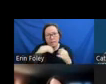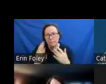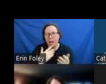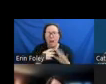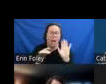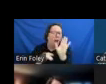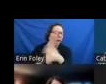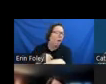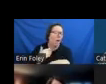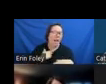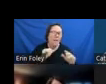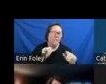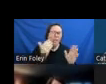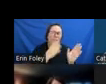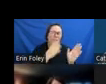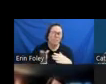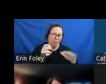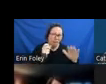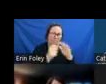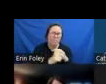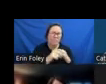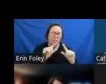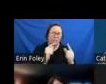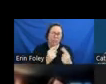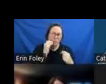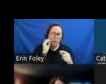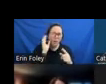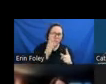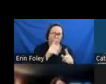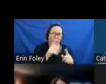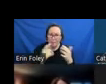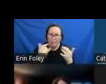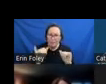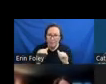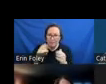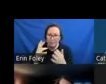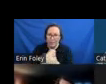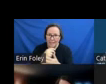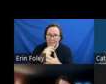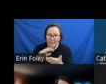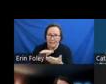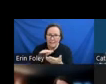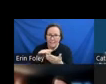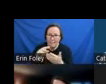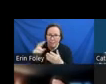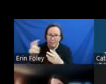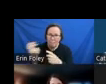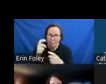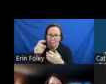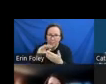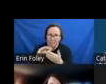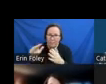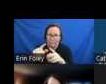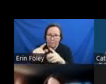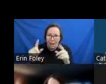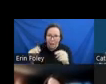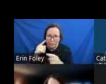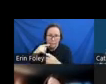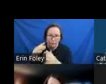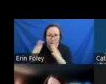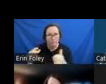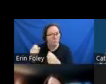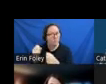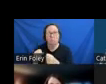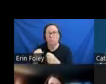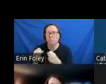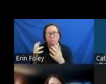living in a DDS licensed group home can use a portable housing voucher. And it will improve the